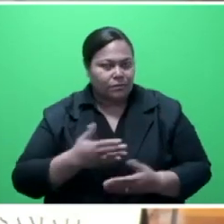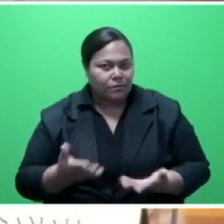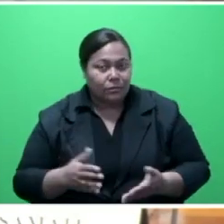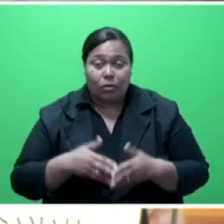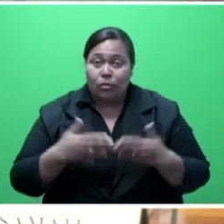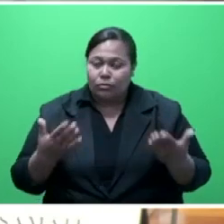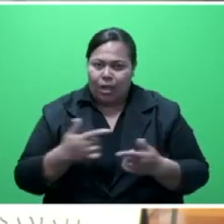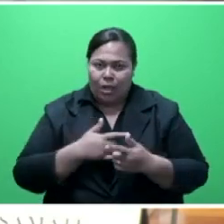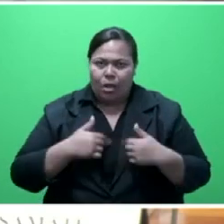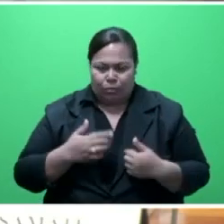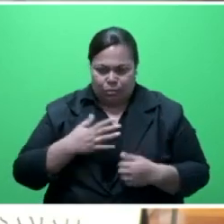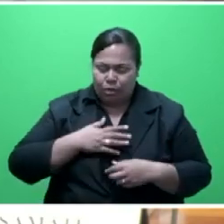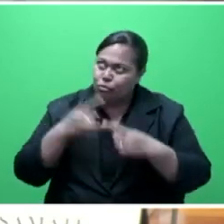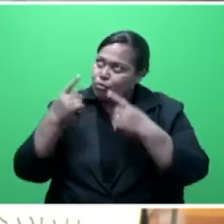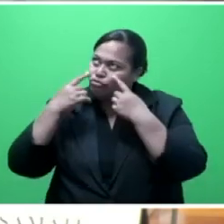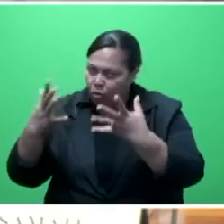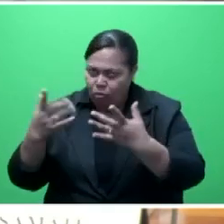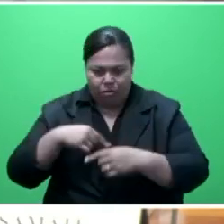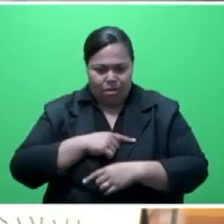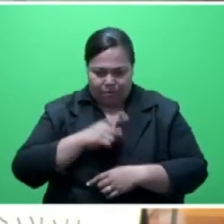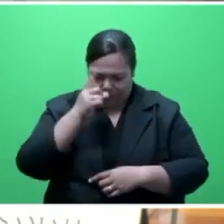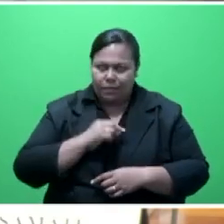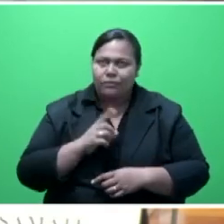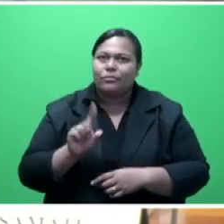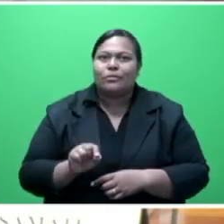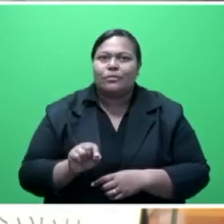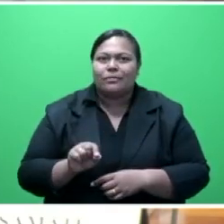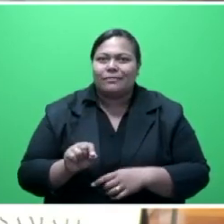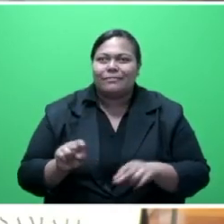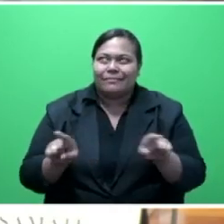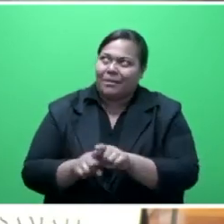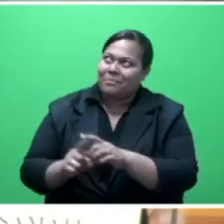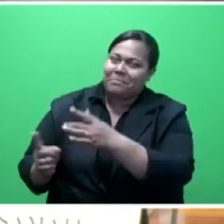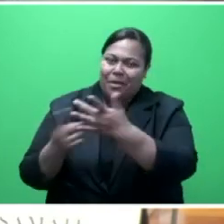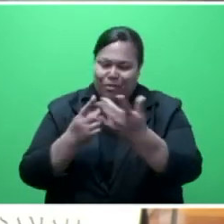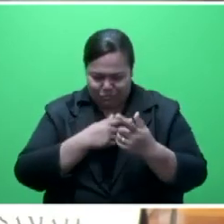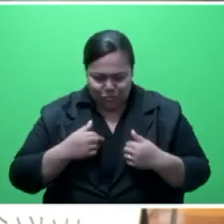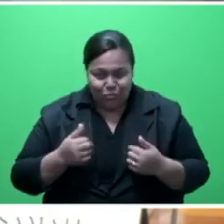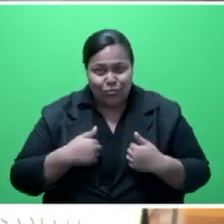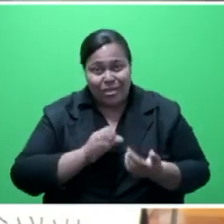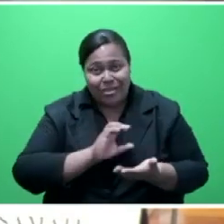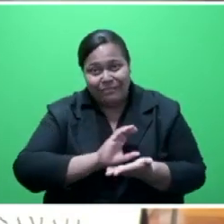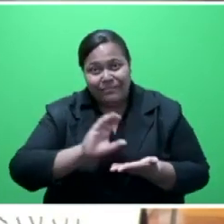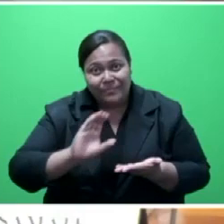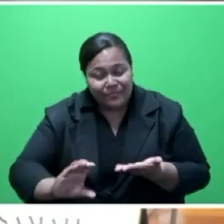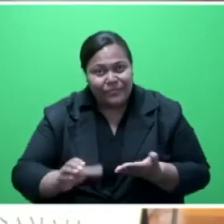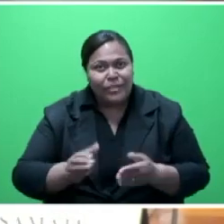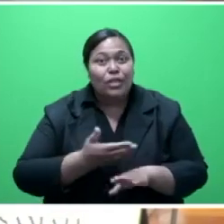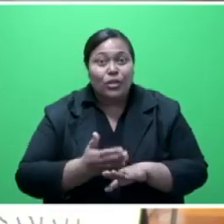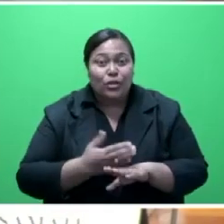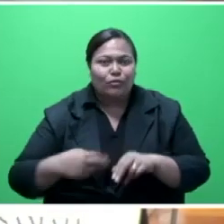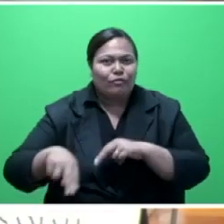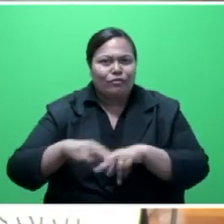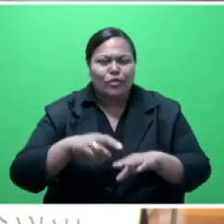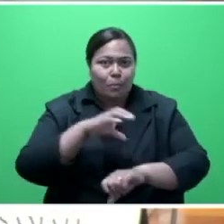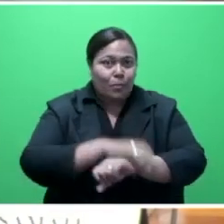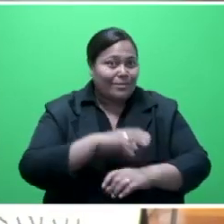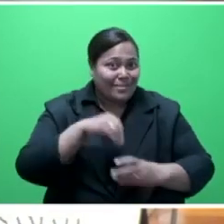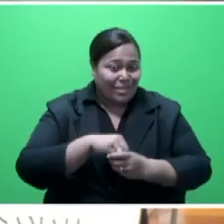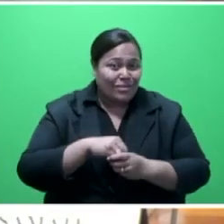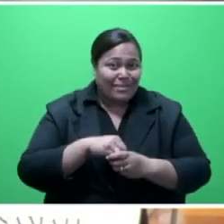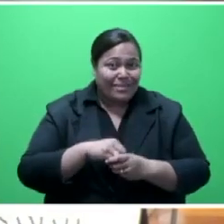a shield between Fijians and threats to their well-being. We'll be funding new Fiji police stations in Nakasi,